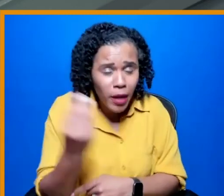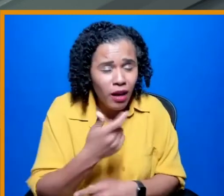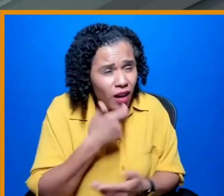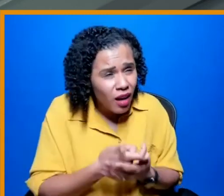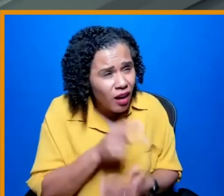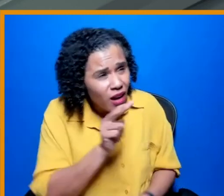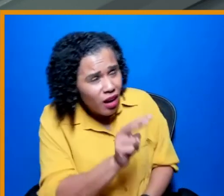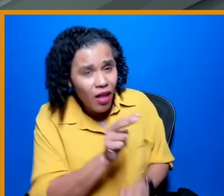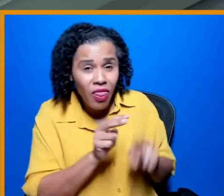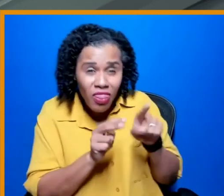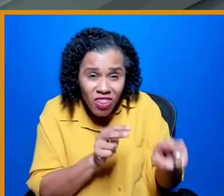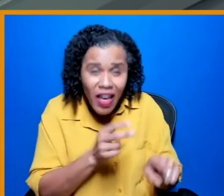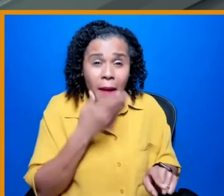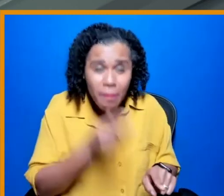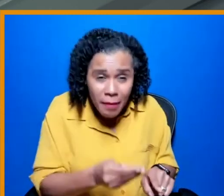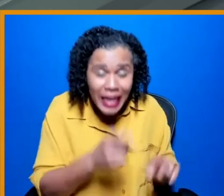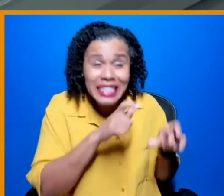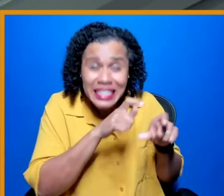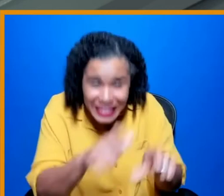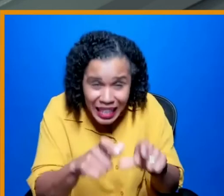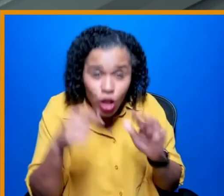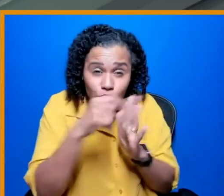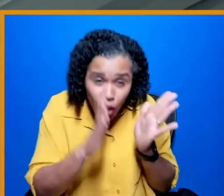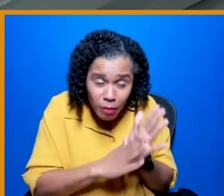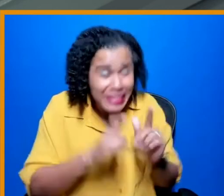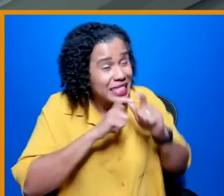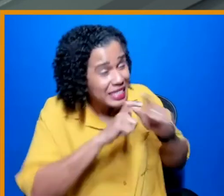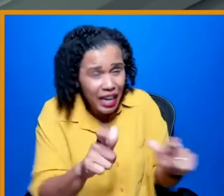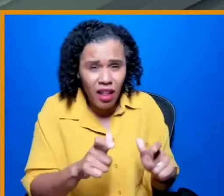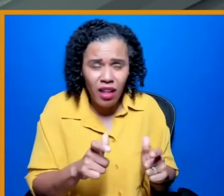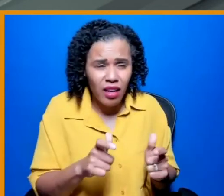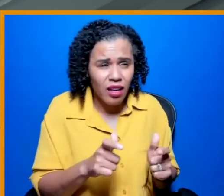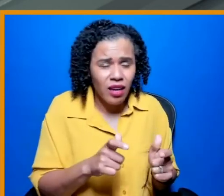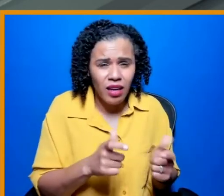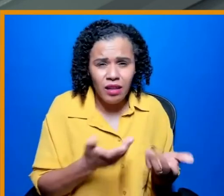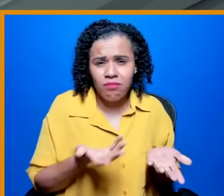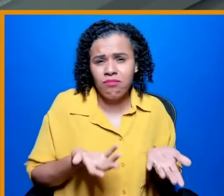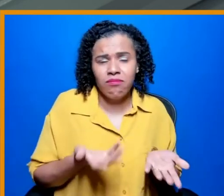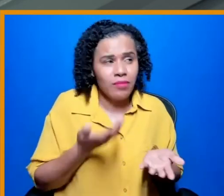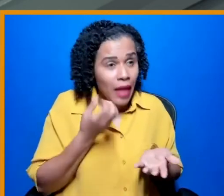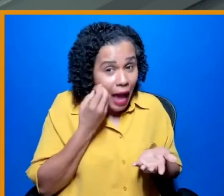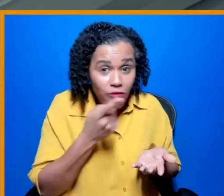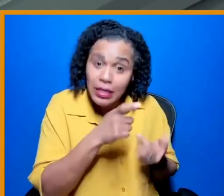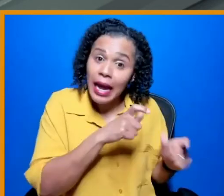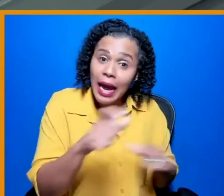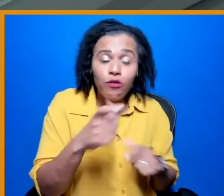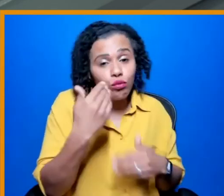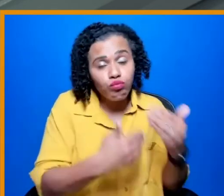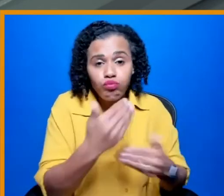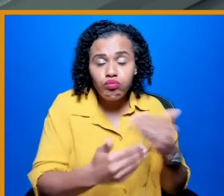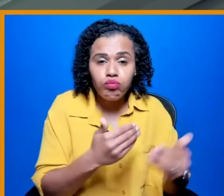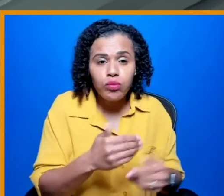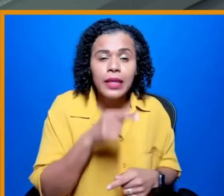man can remain in office. And every single day that he does, he brings